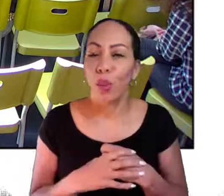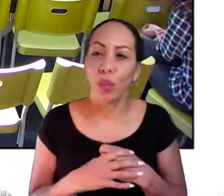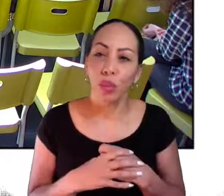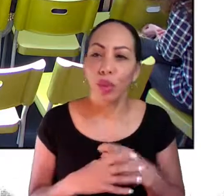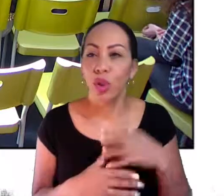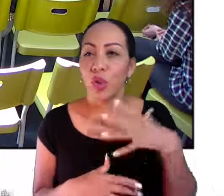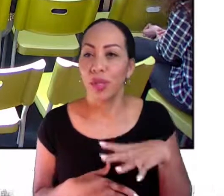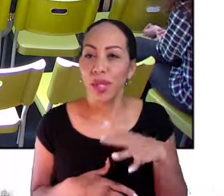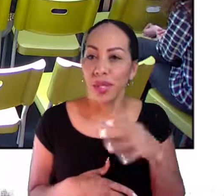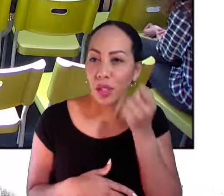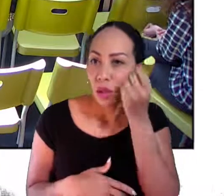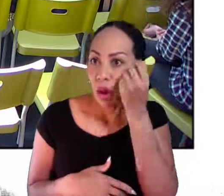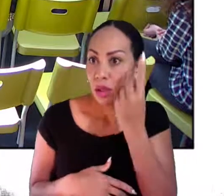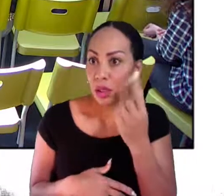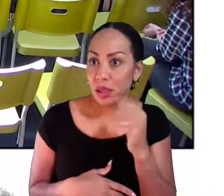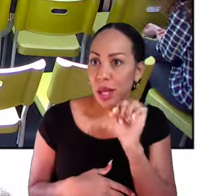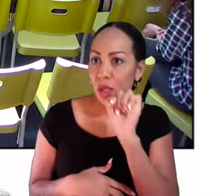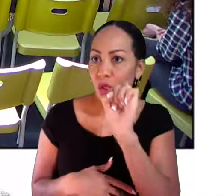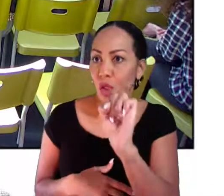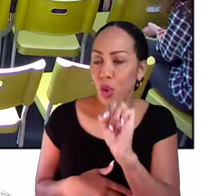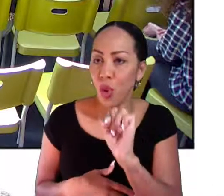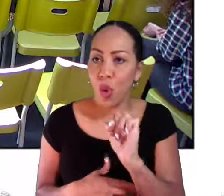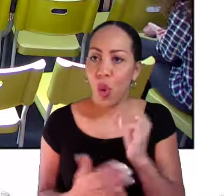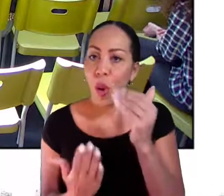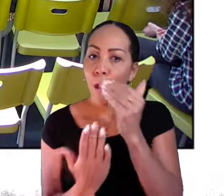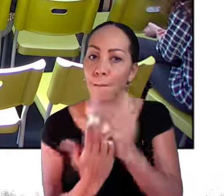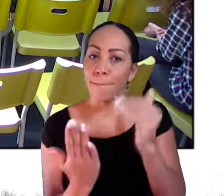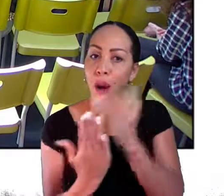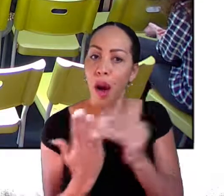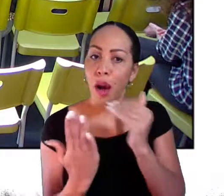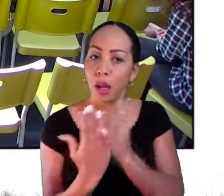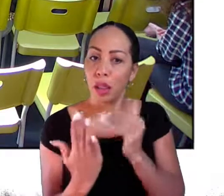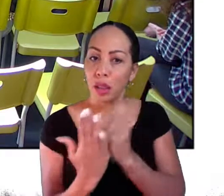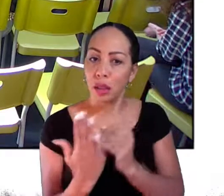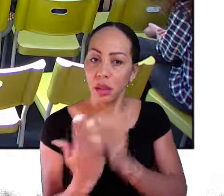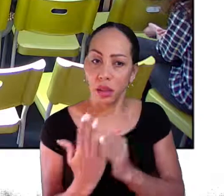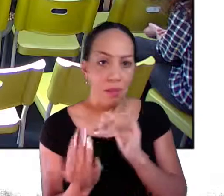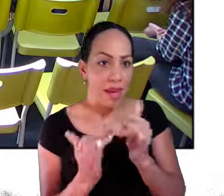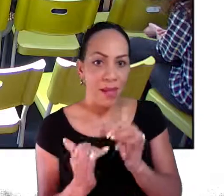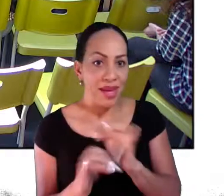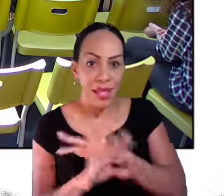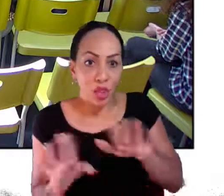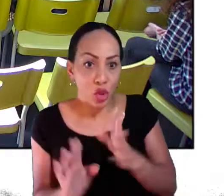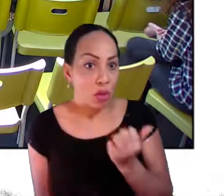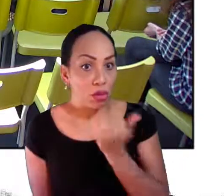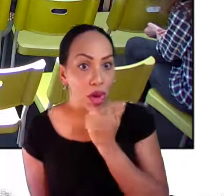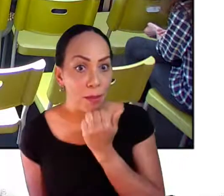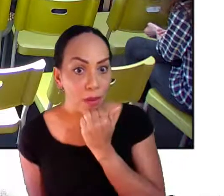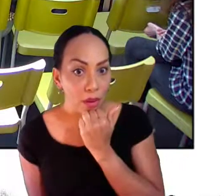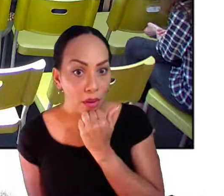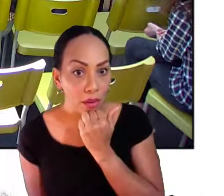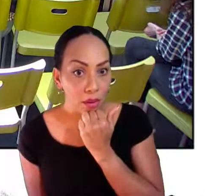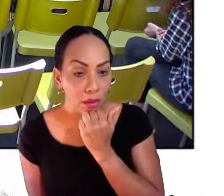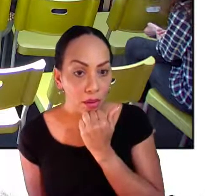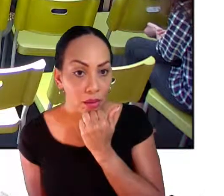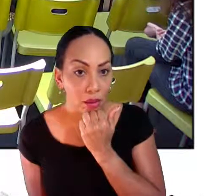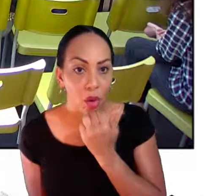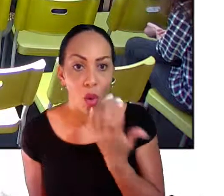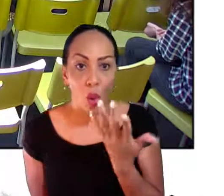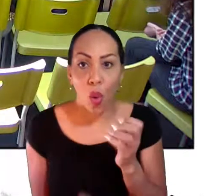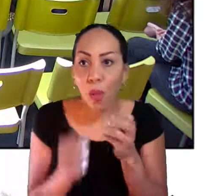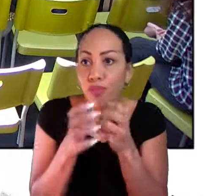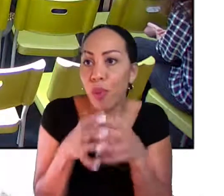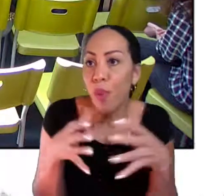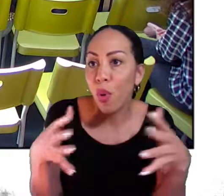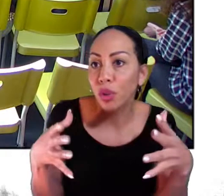markers of what that progress is, because it might not just be numbers, or it might not be just proportions. It might be